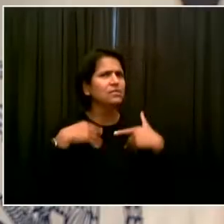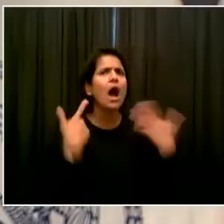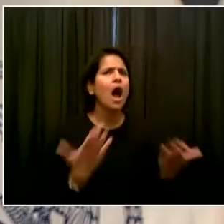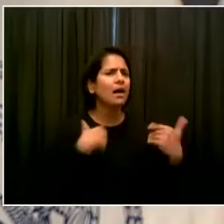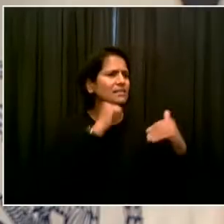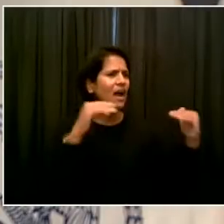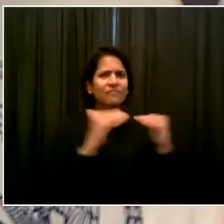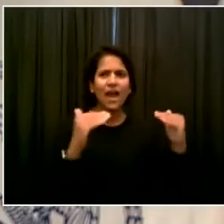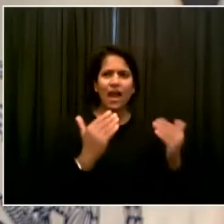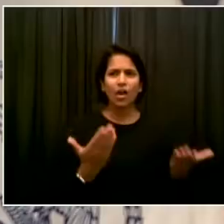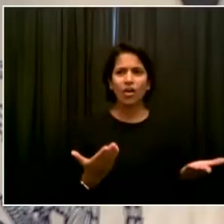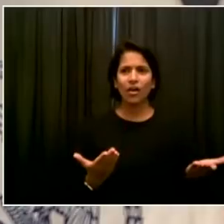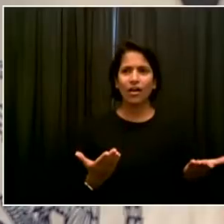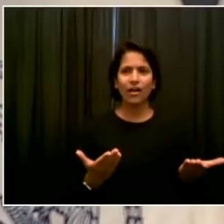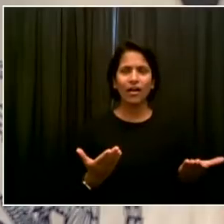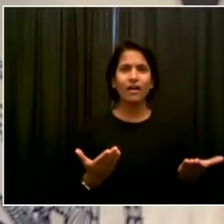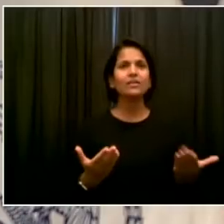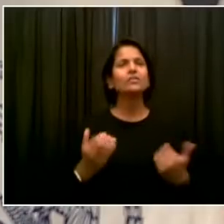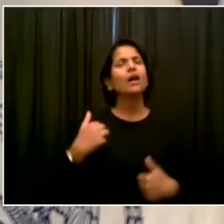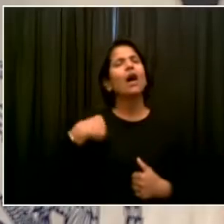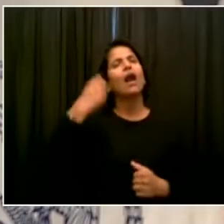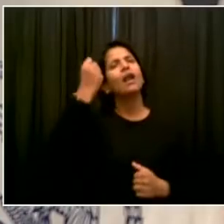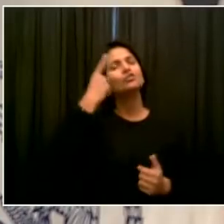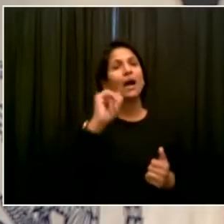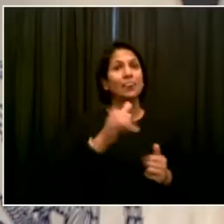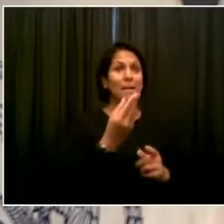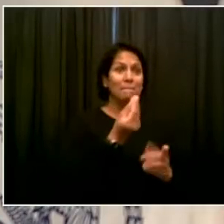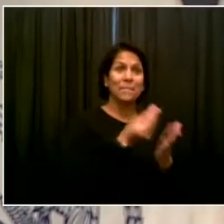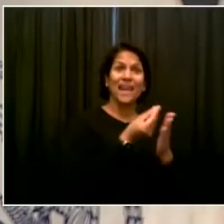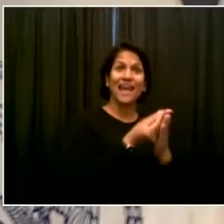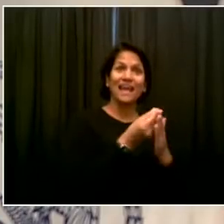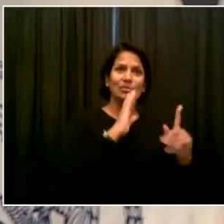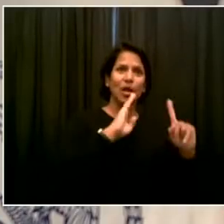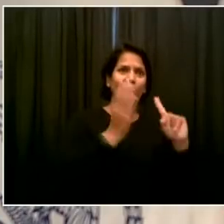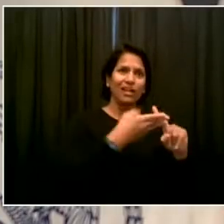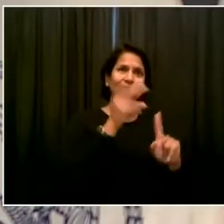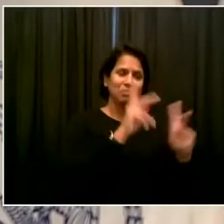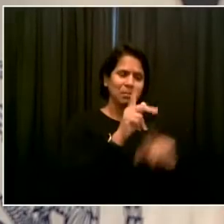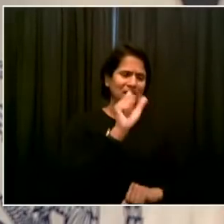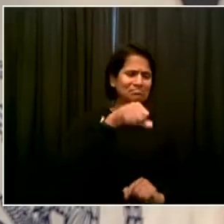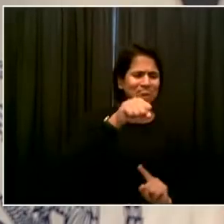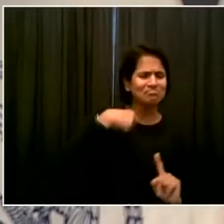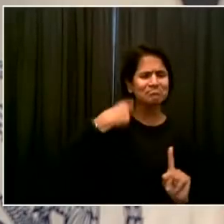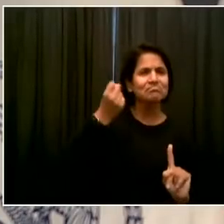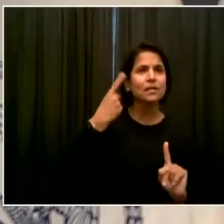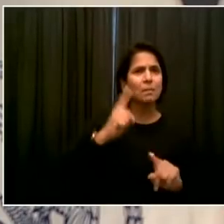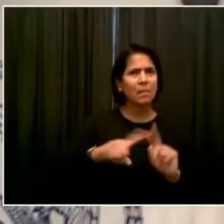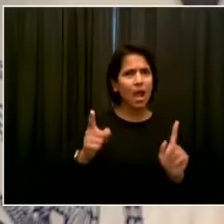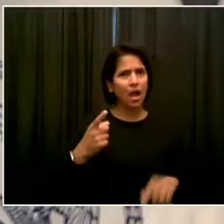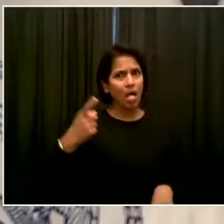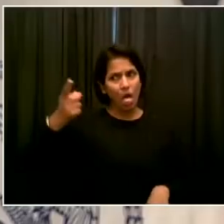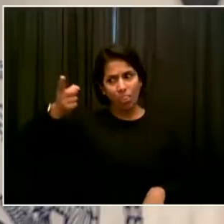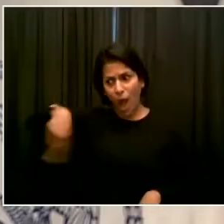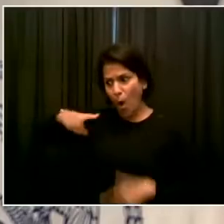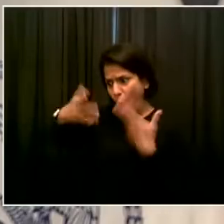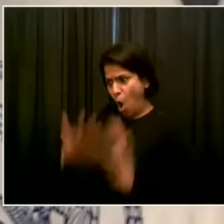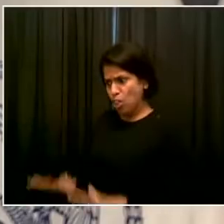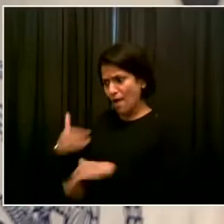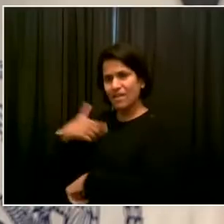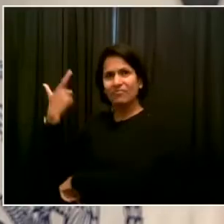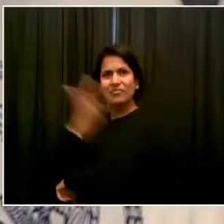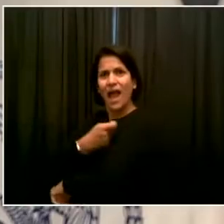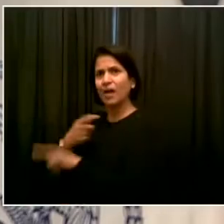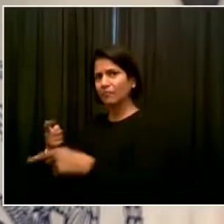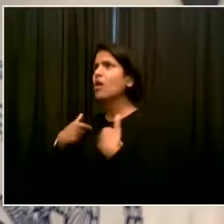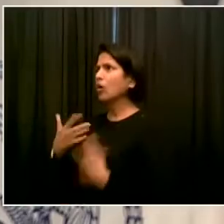financial incentive like this, but do you understand, I guess, and I mean, what is your message to city employees who already, to them, did the right thing, have